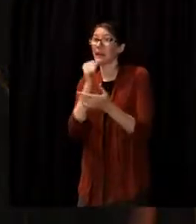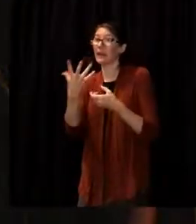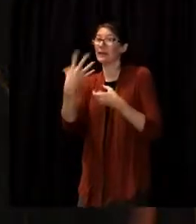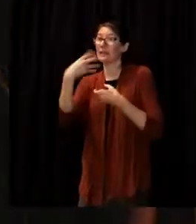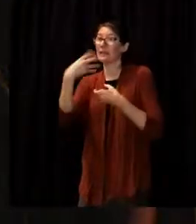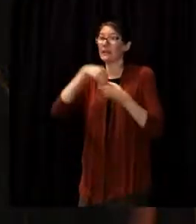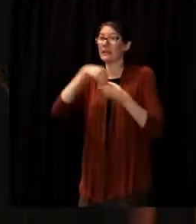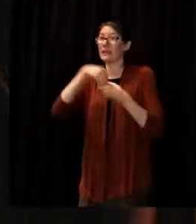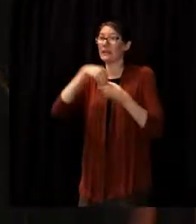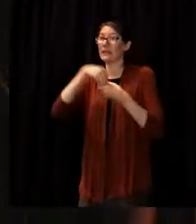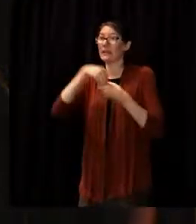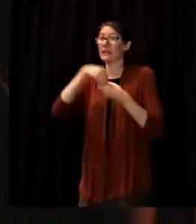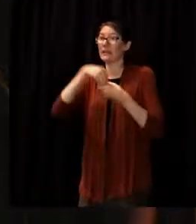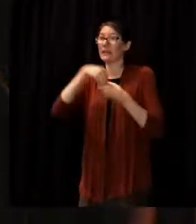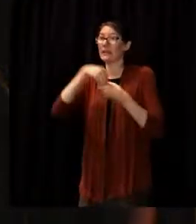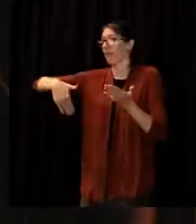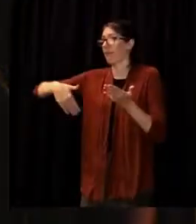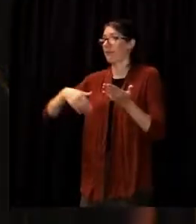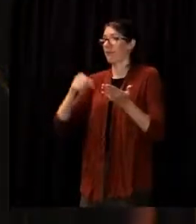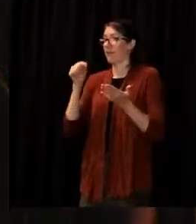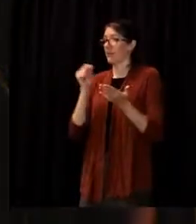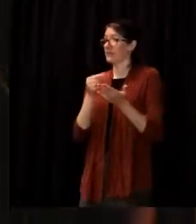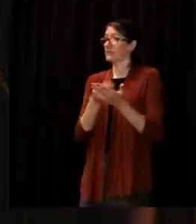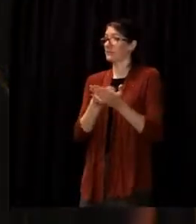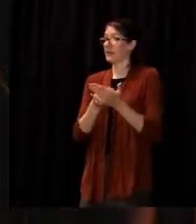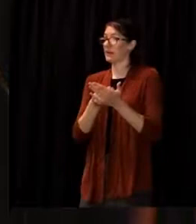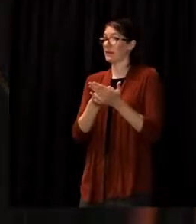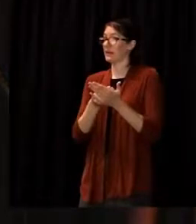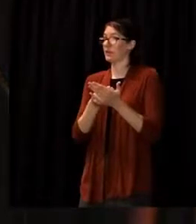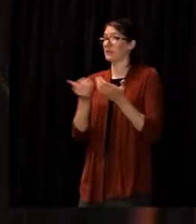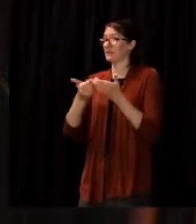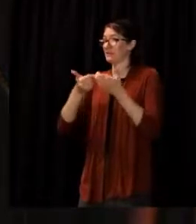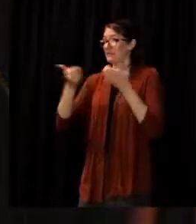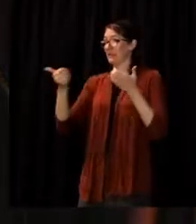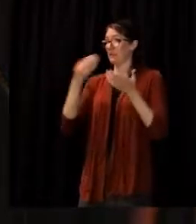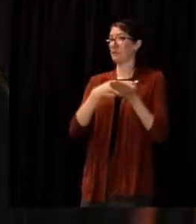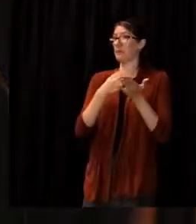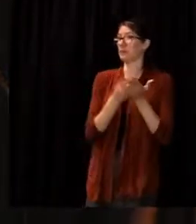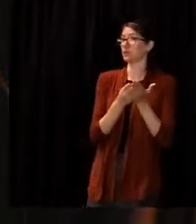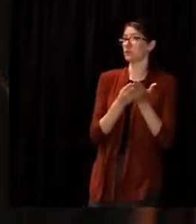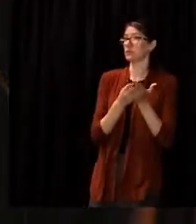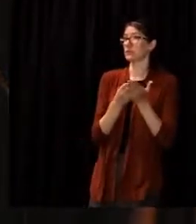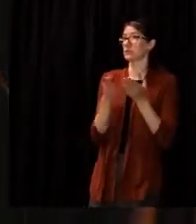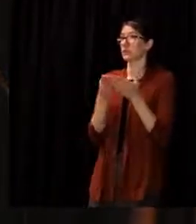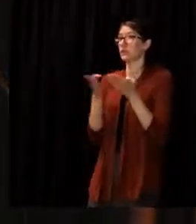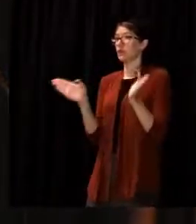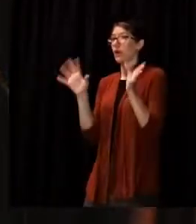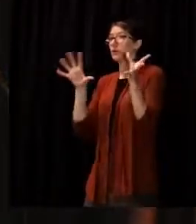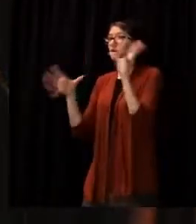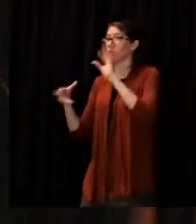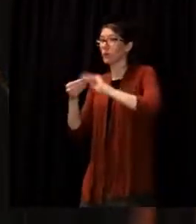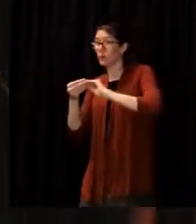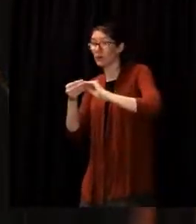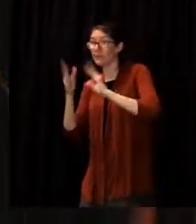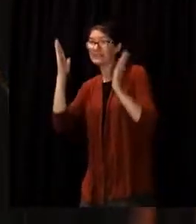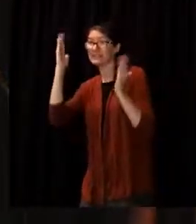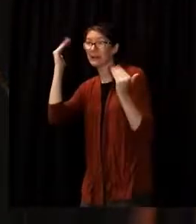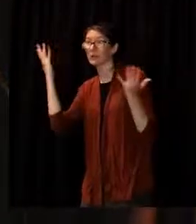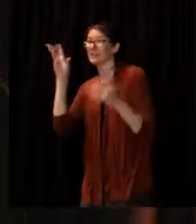budget. These are going to be funds that come outside of our budget. The grand total we foresee is